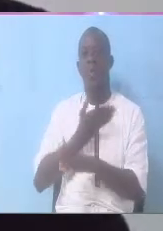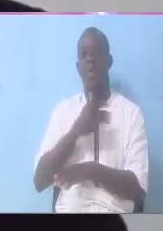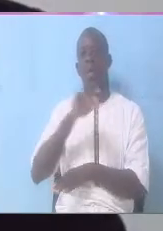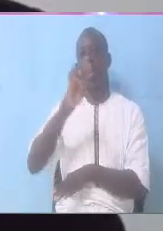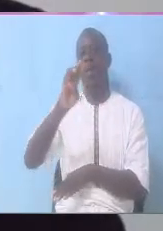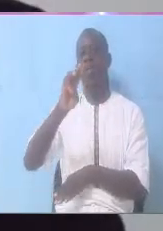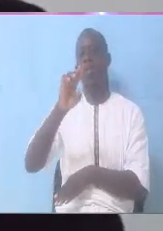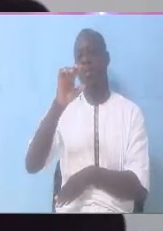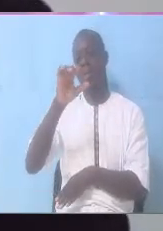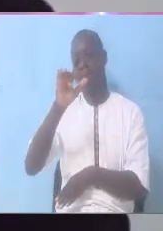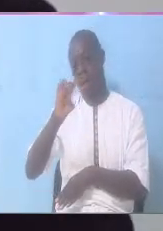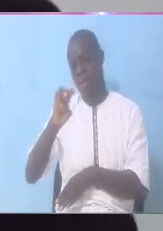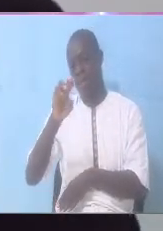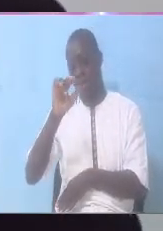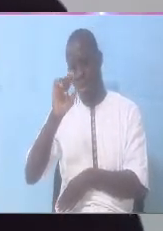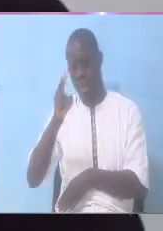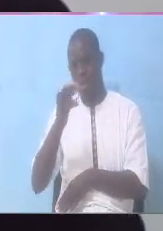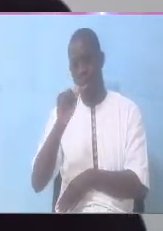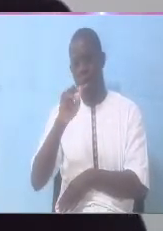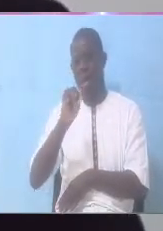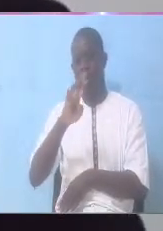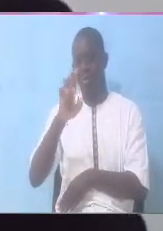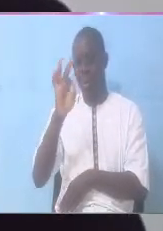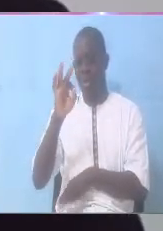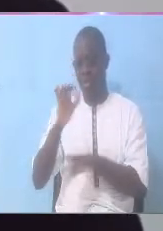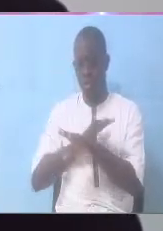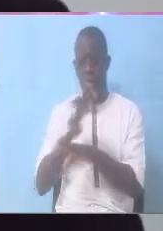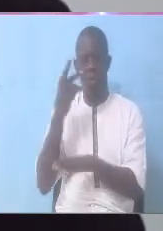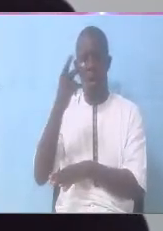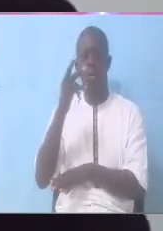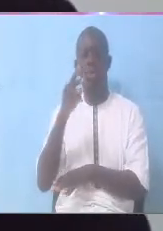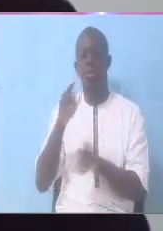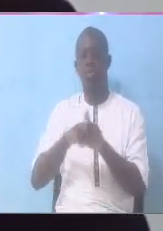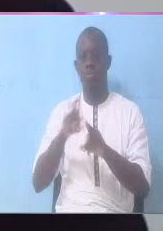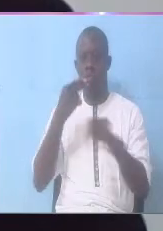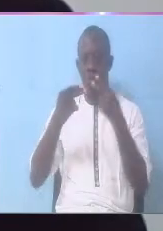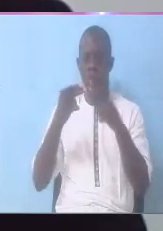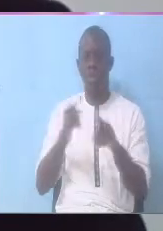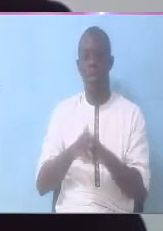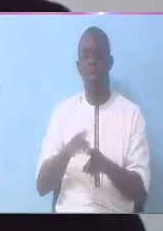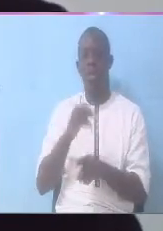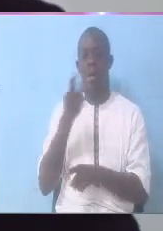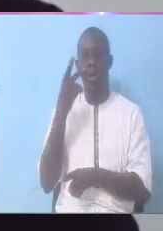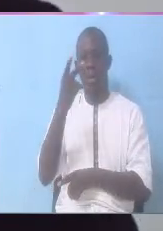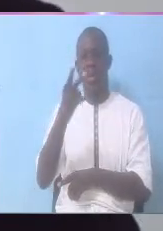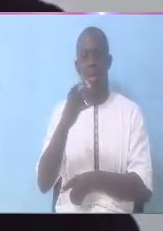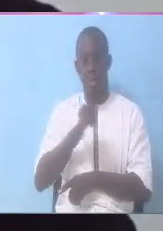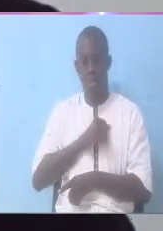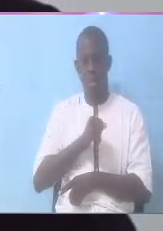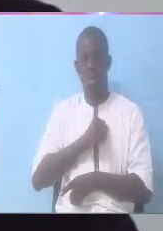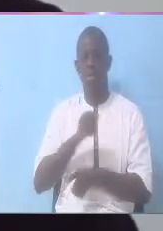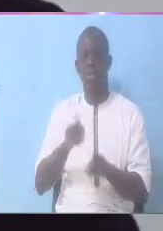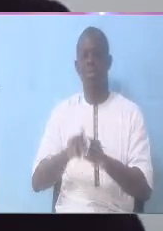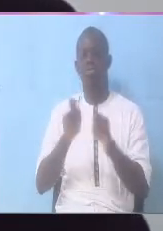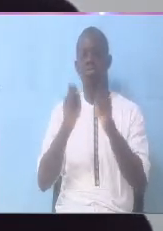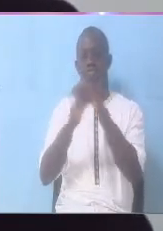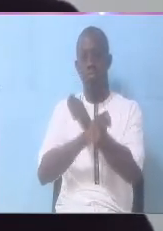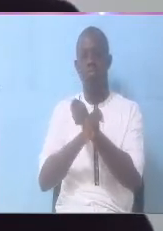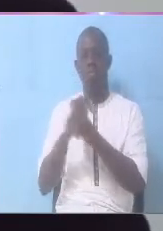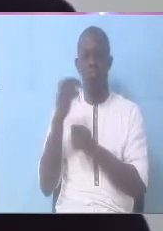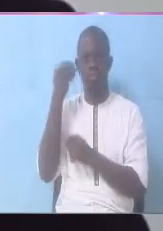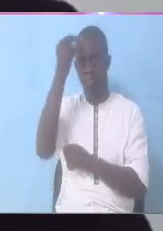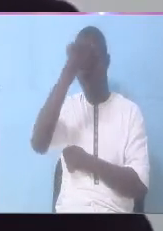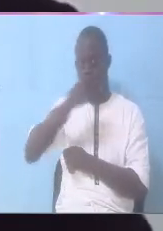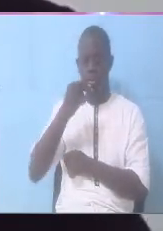yes. So, and then I see he changed his face. It's like, he said, I don't like this lady. I said, Dad, why? He